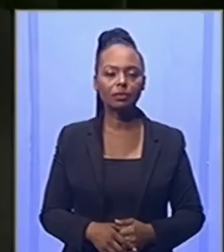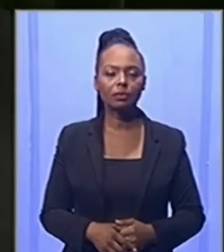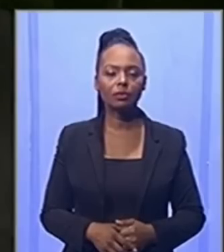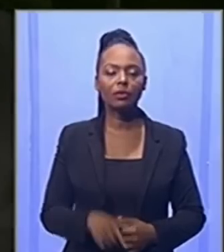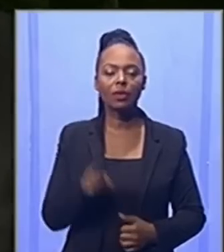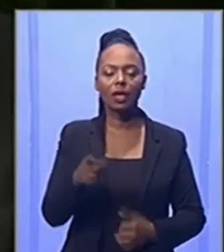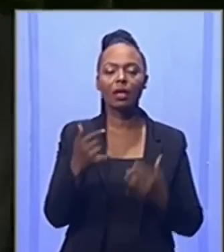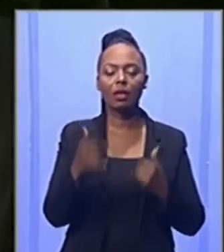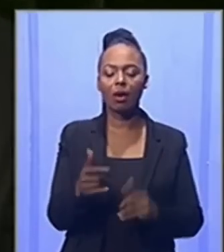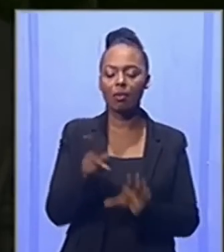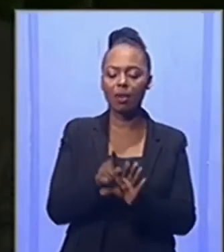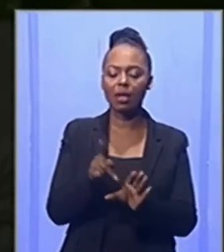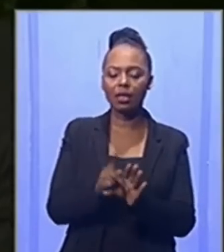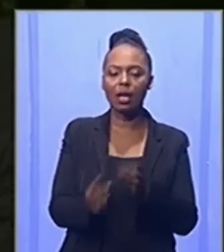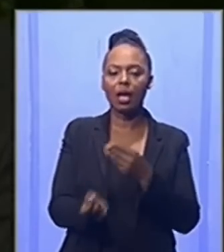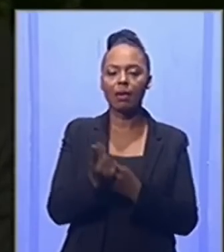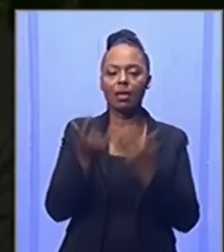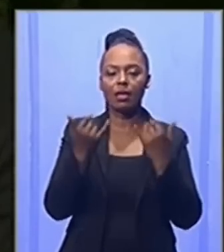is also taking part in